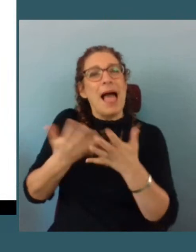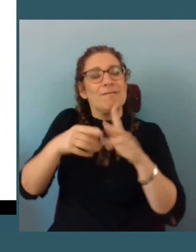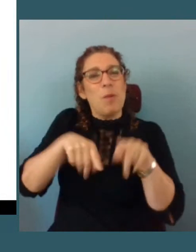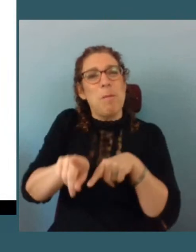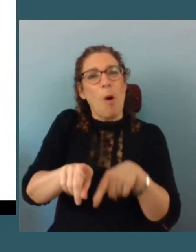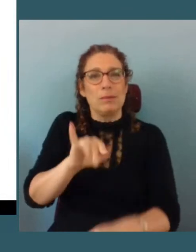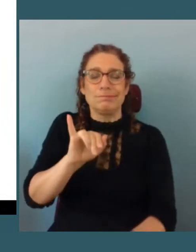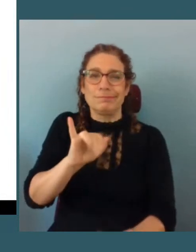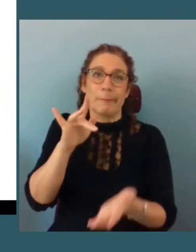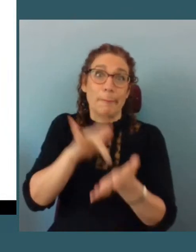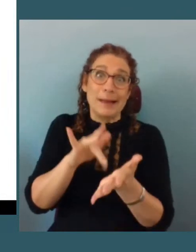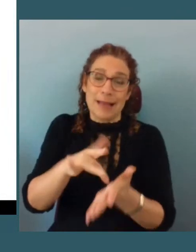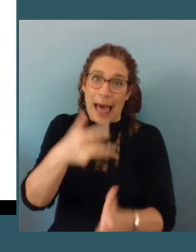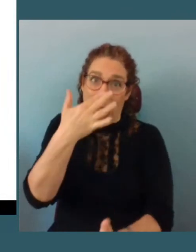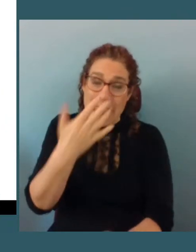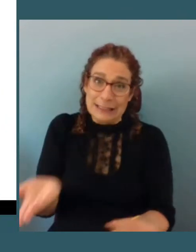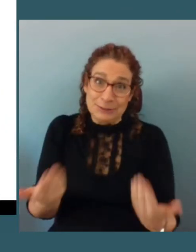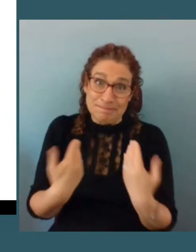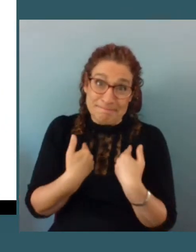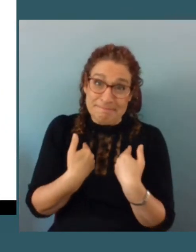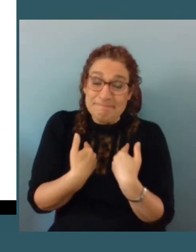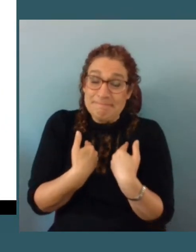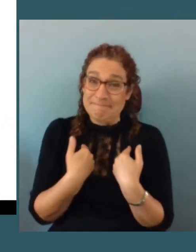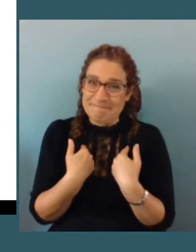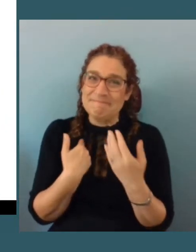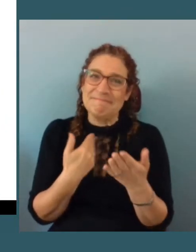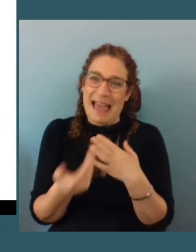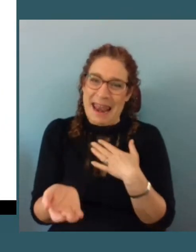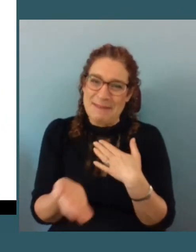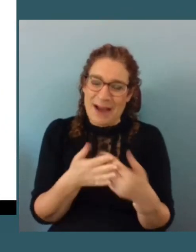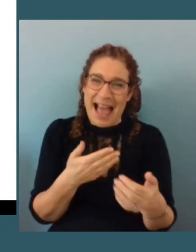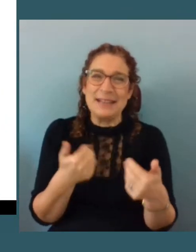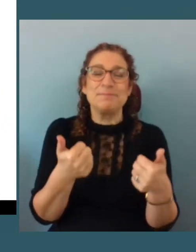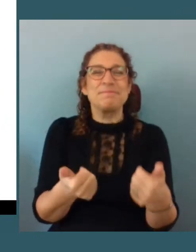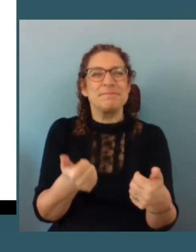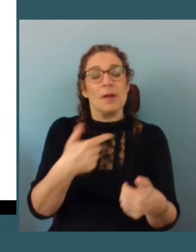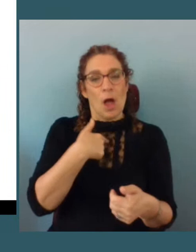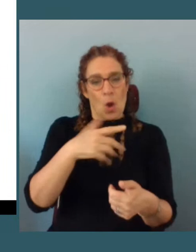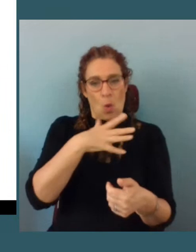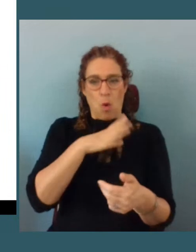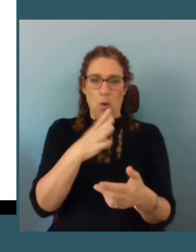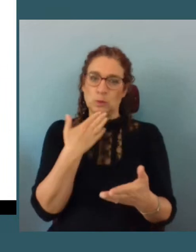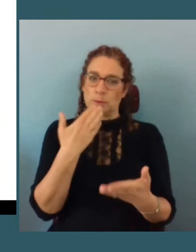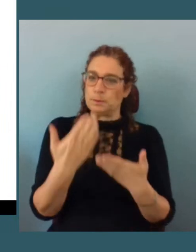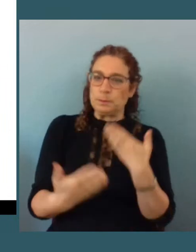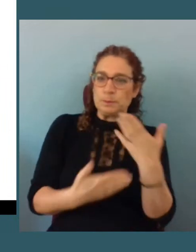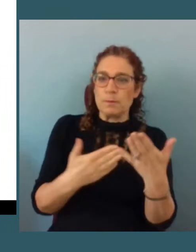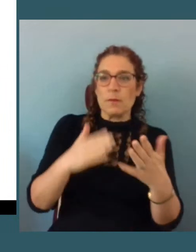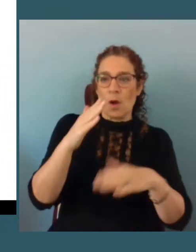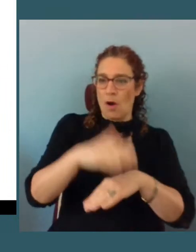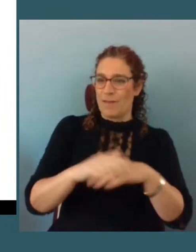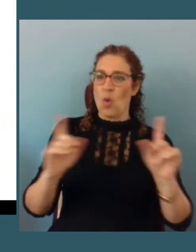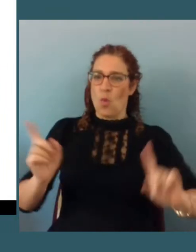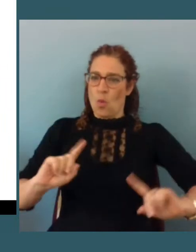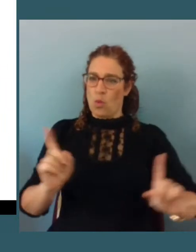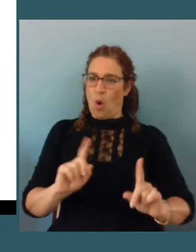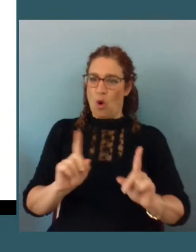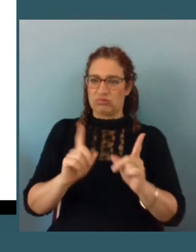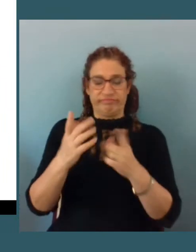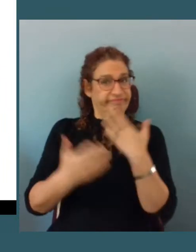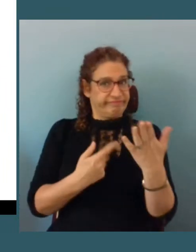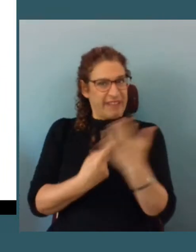Anyway, without further ado, the aims of this is really to set the scene, talk about prevalence of allergy. I'm going to talk